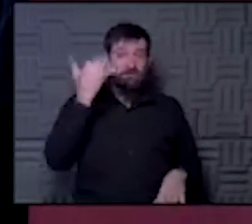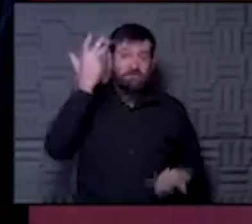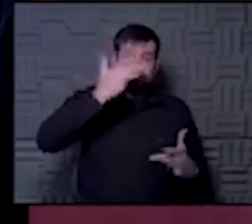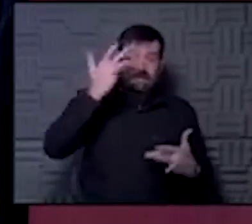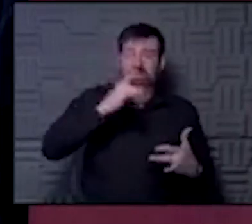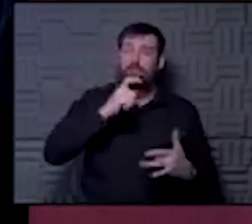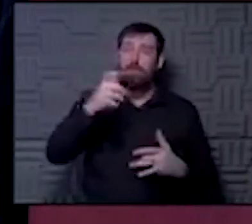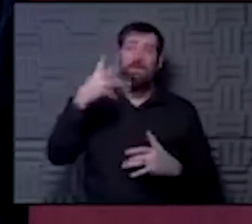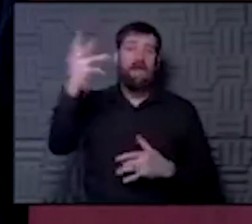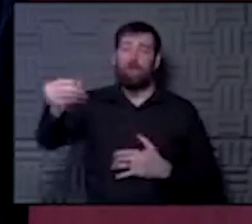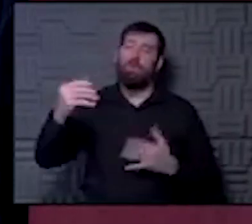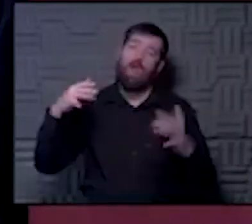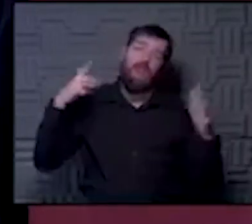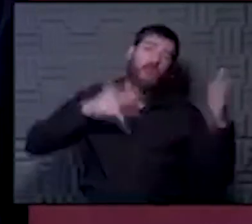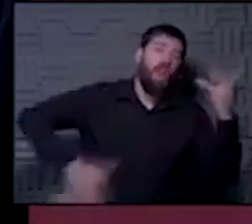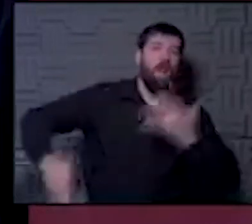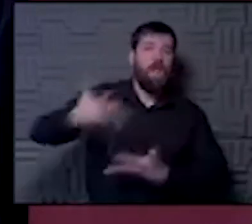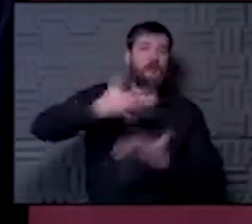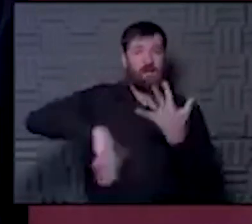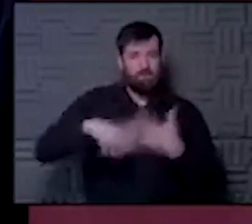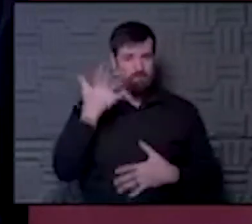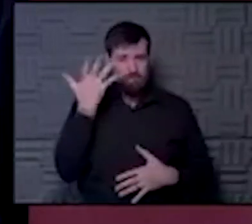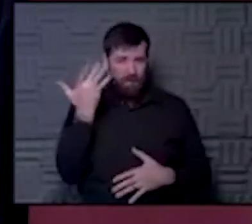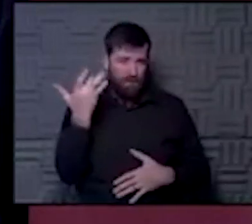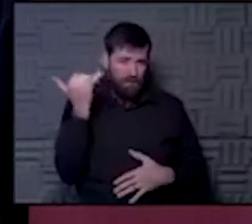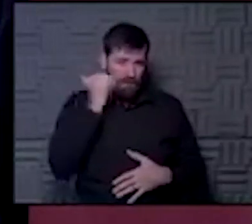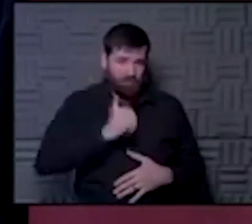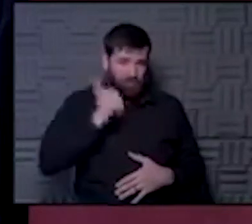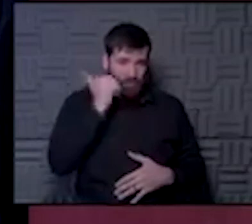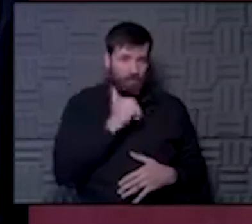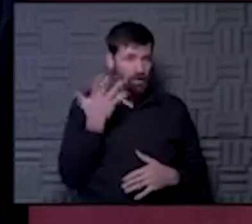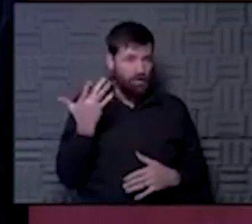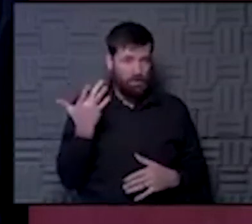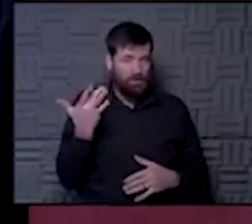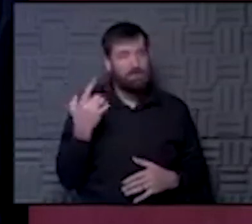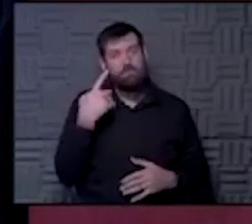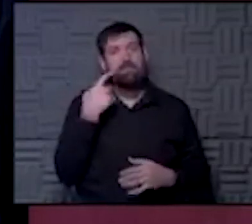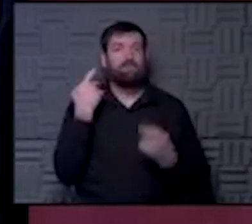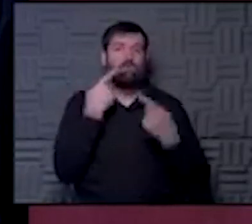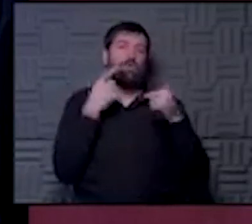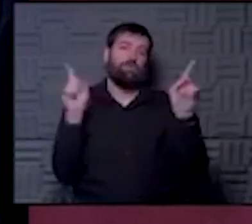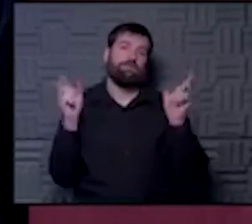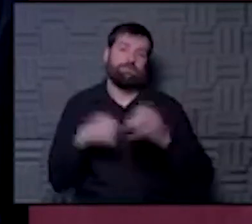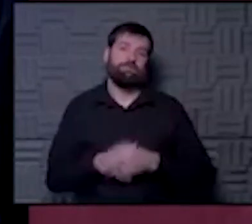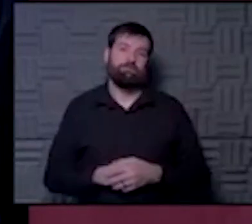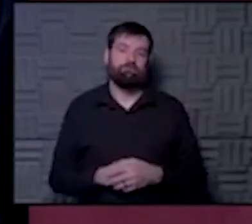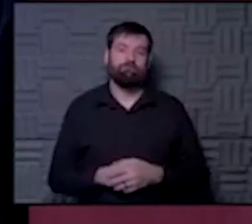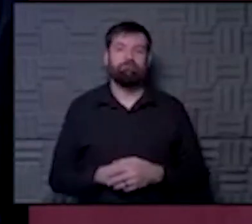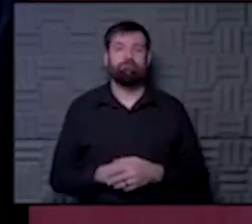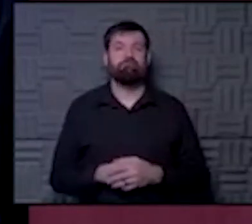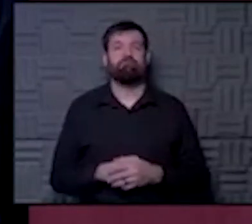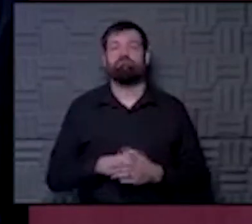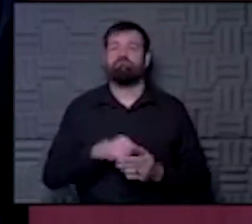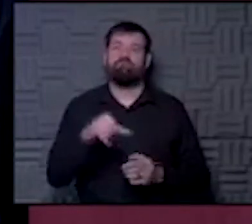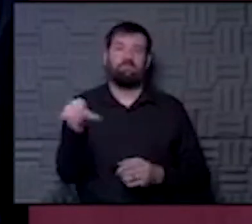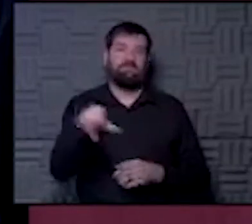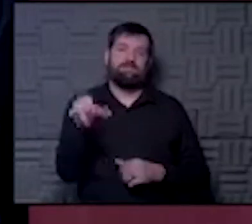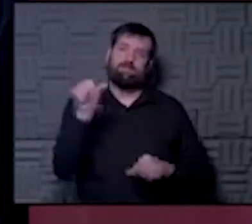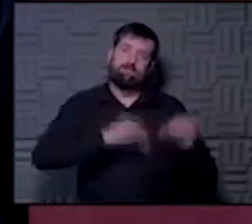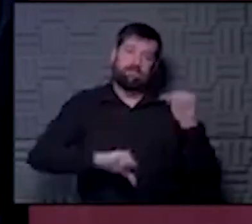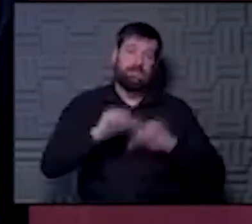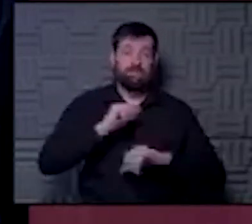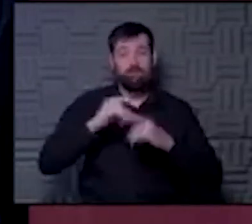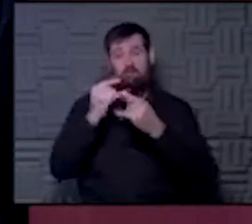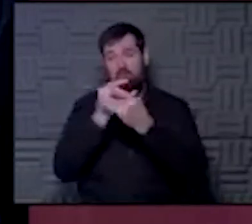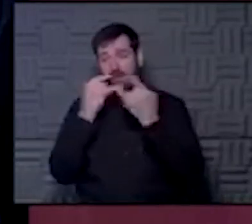out and congregate in large groups. And you know why we say it every day? Because it works. The same science that's brought you masks